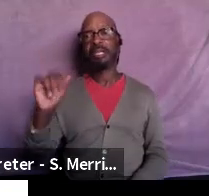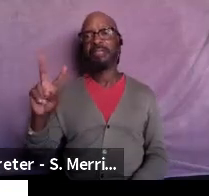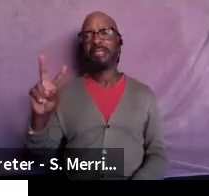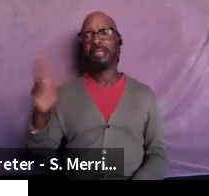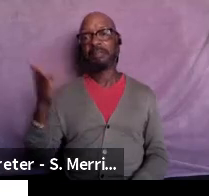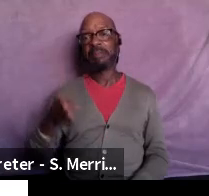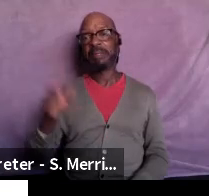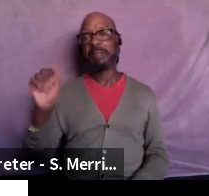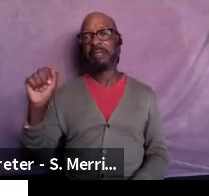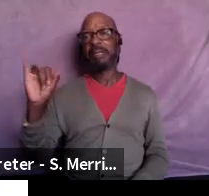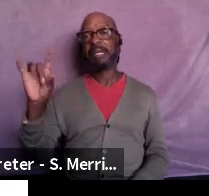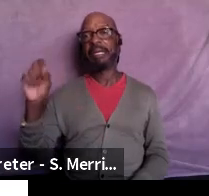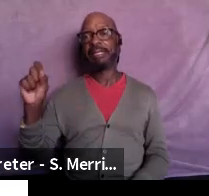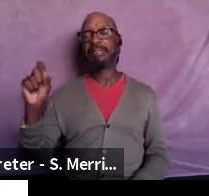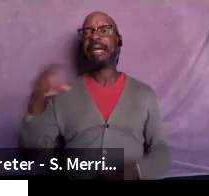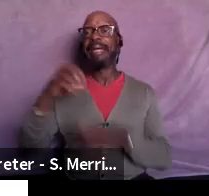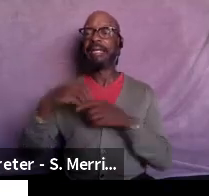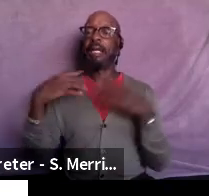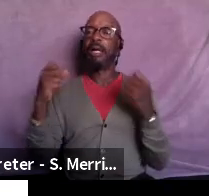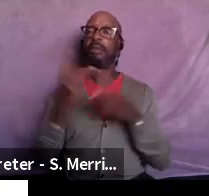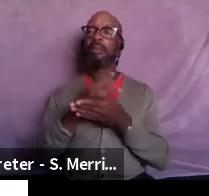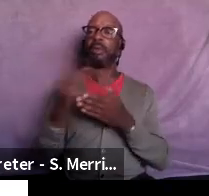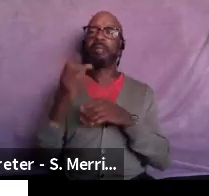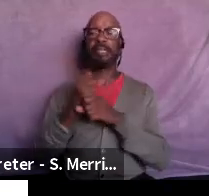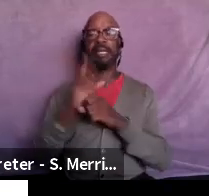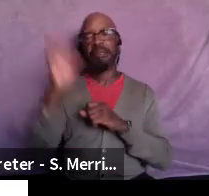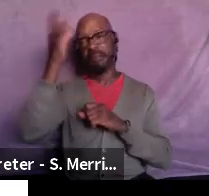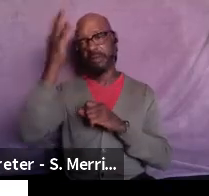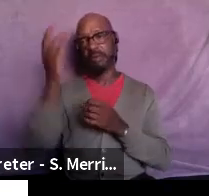in health programs or activities that receive funding.